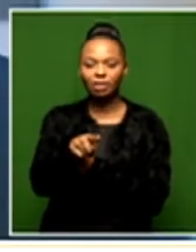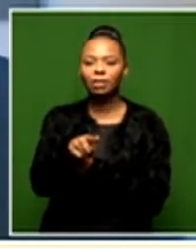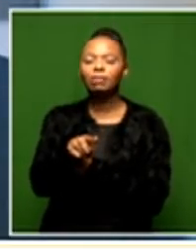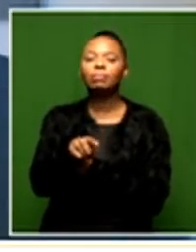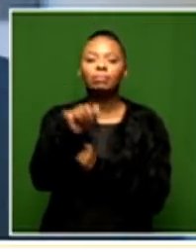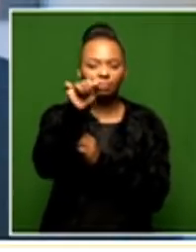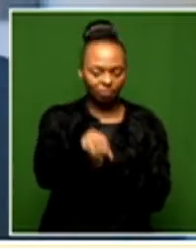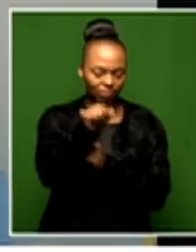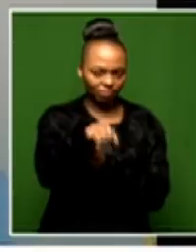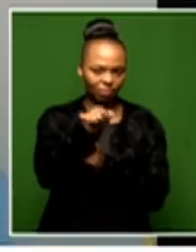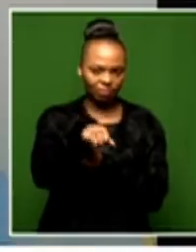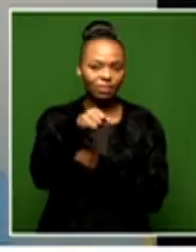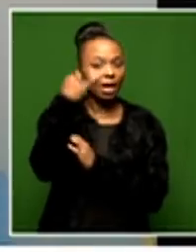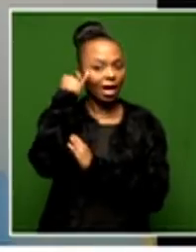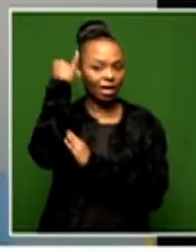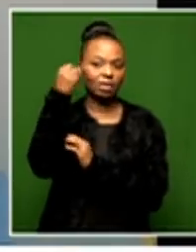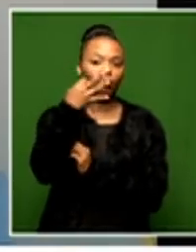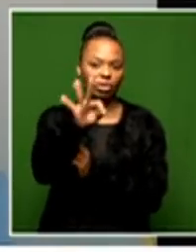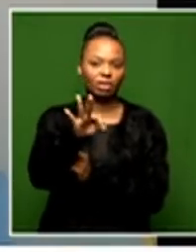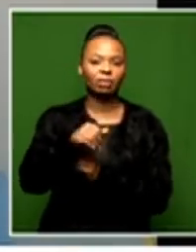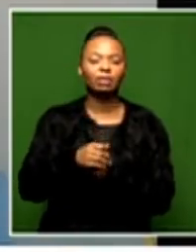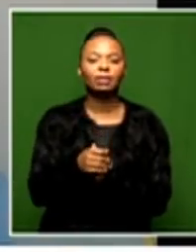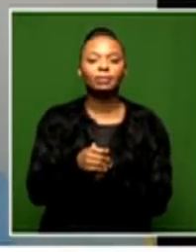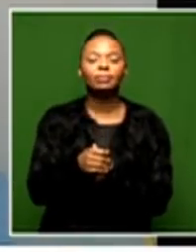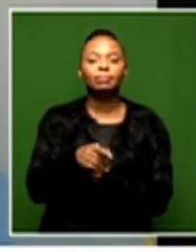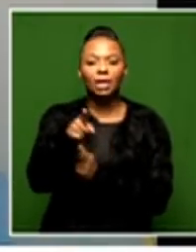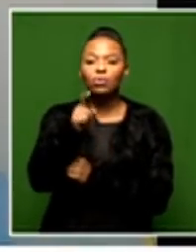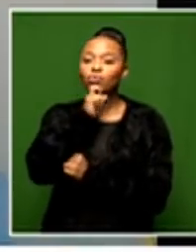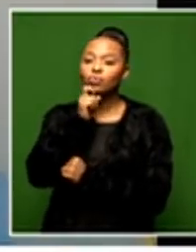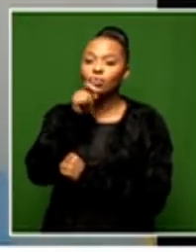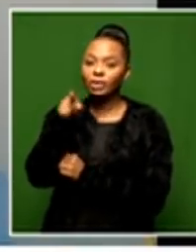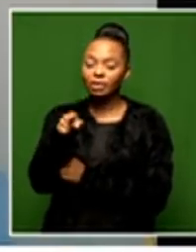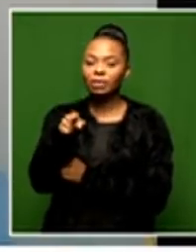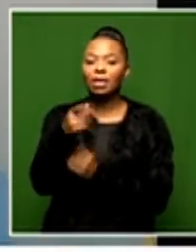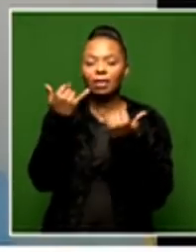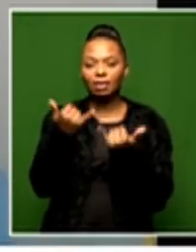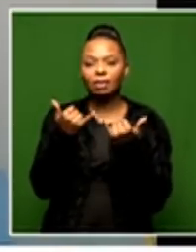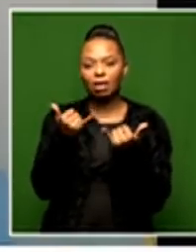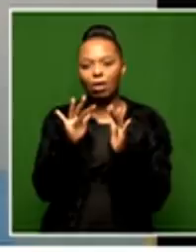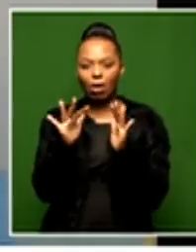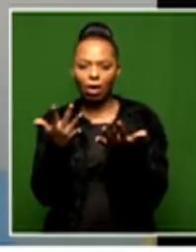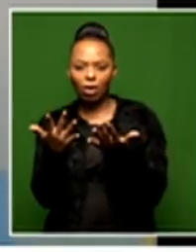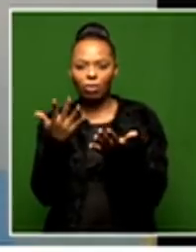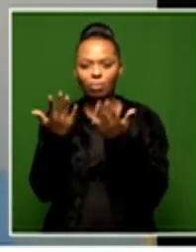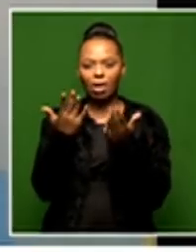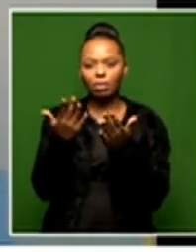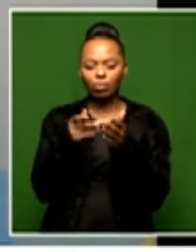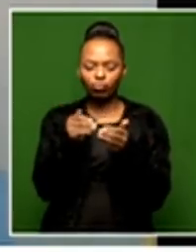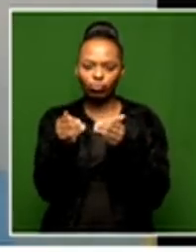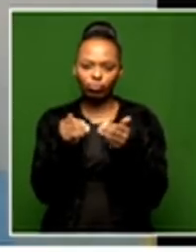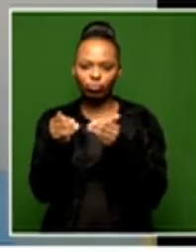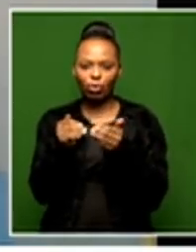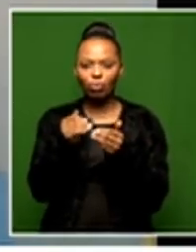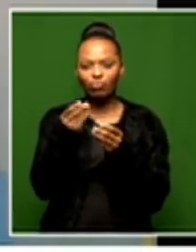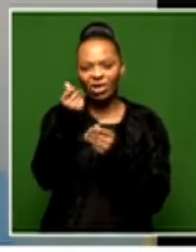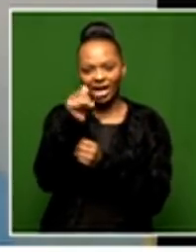That's right. That's the idea. The idea behind it, behind using it, is to incentivize through pricing